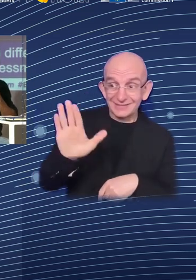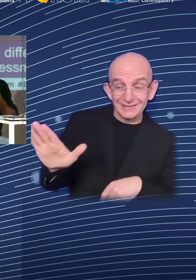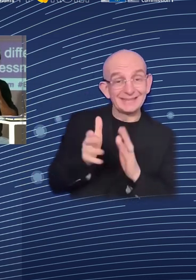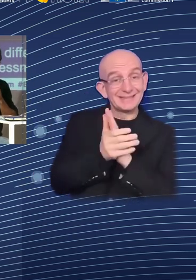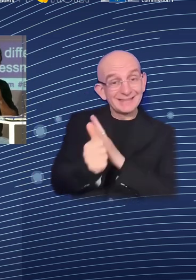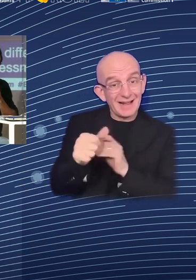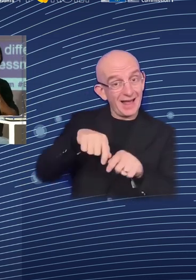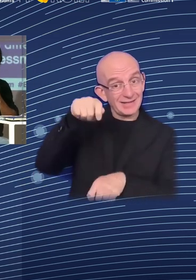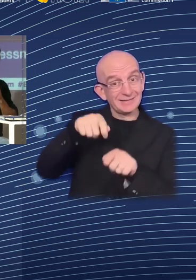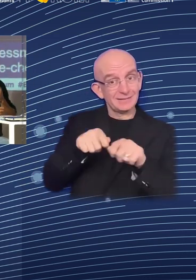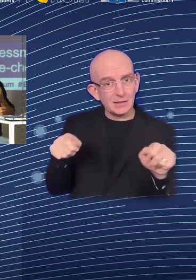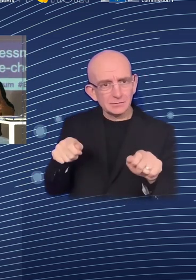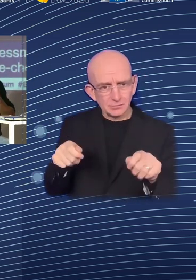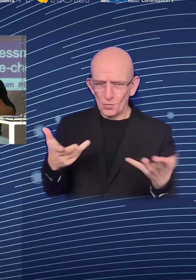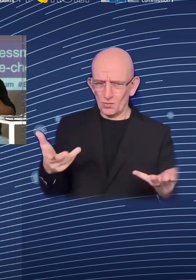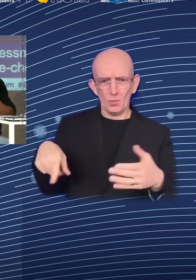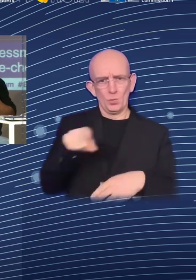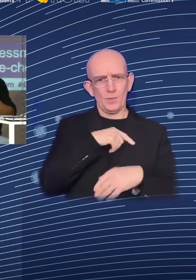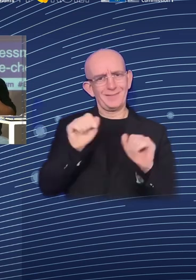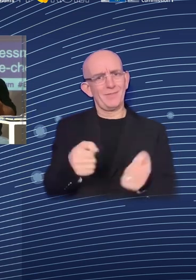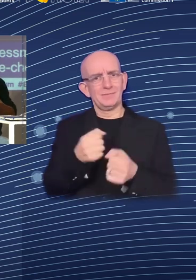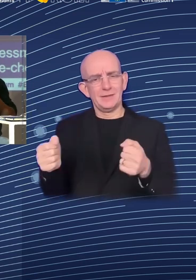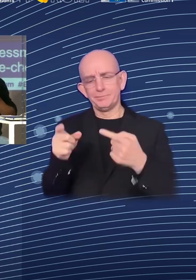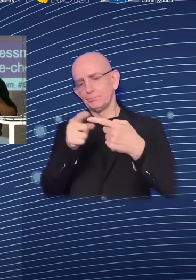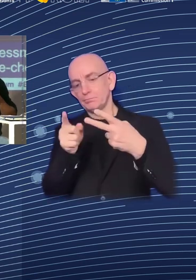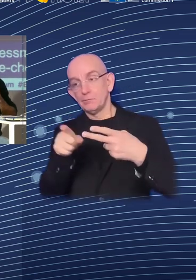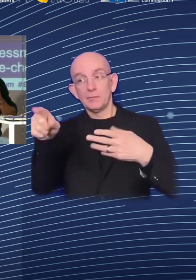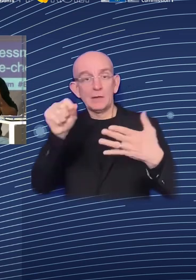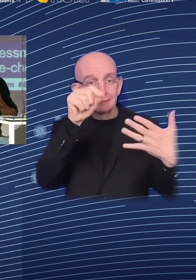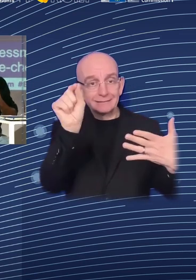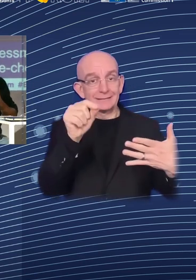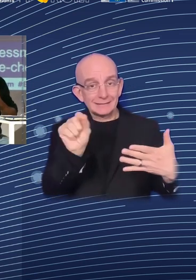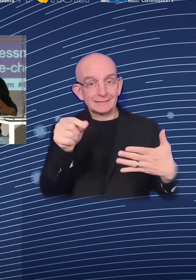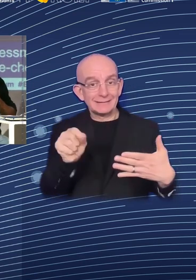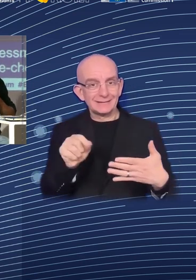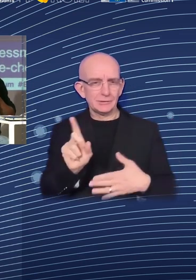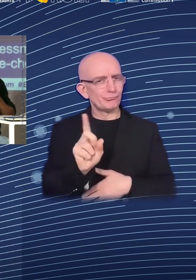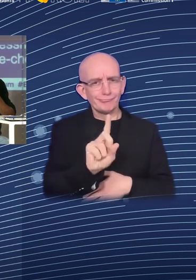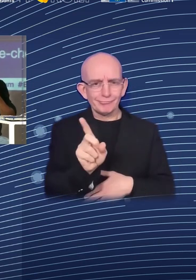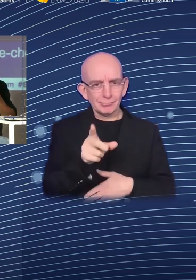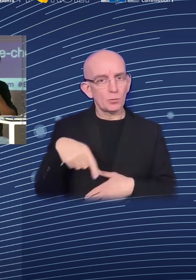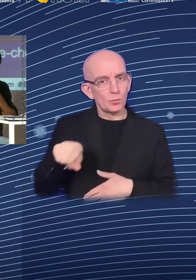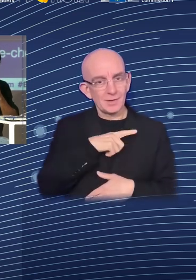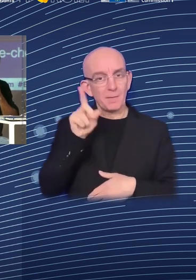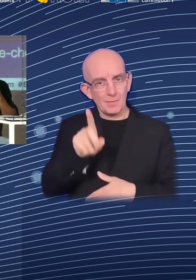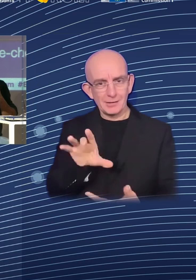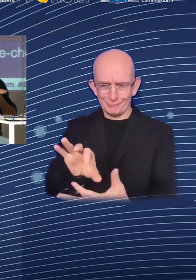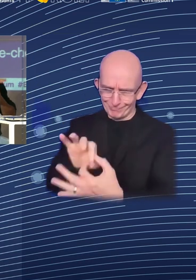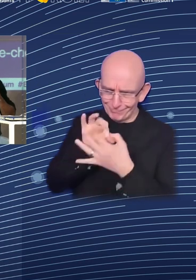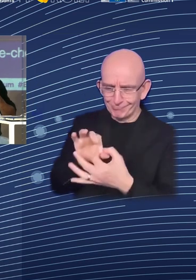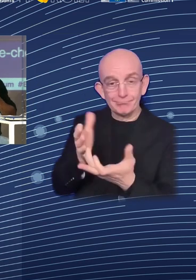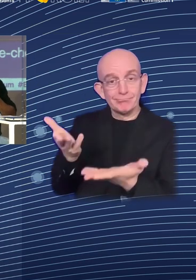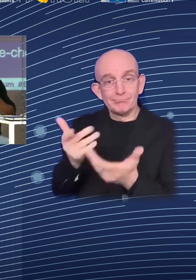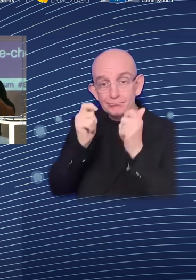people in real life. And for instance, an example of a challenge.